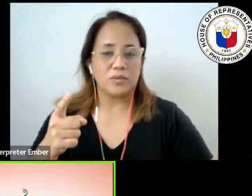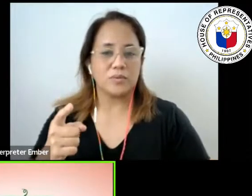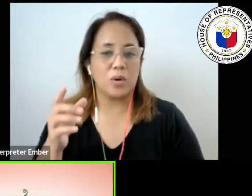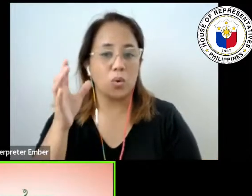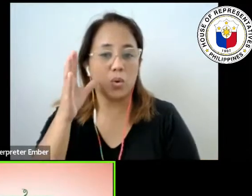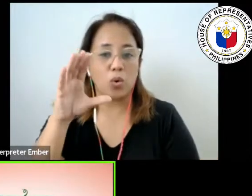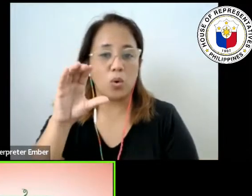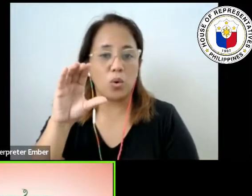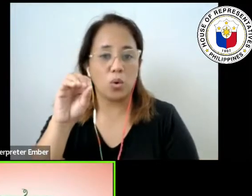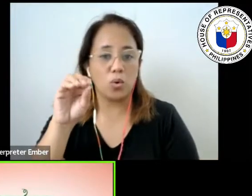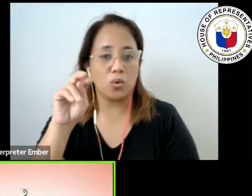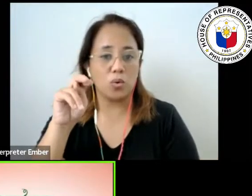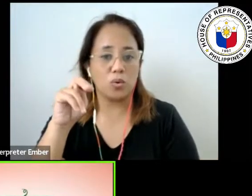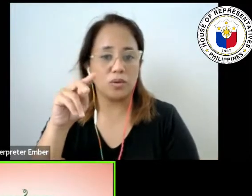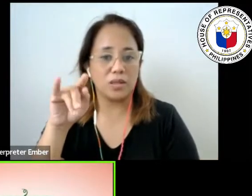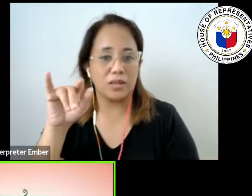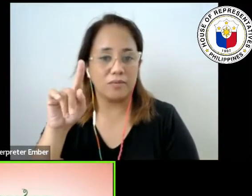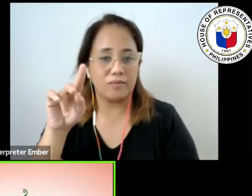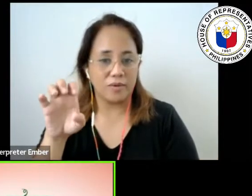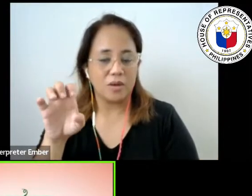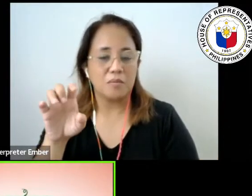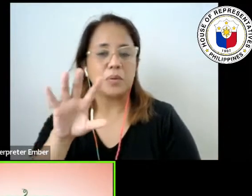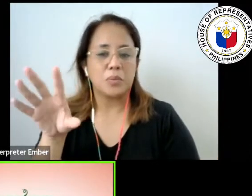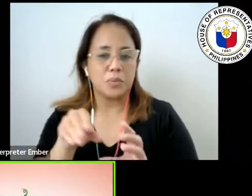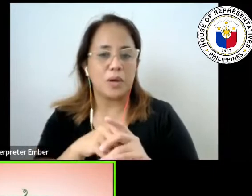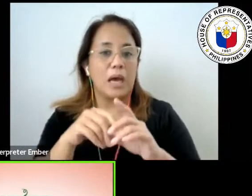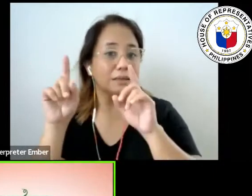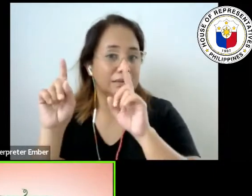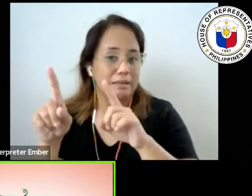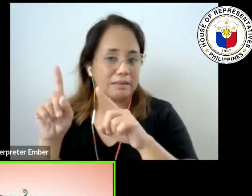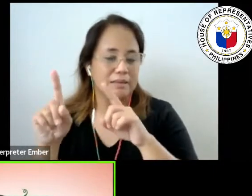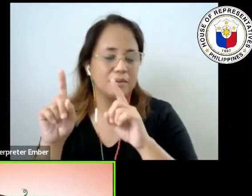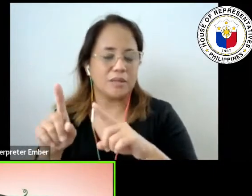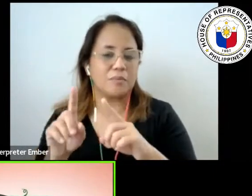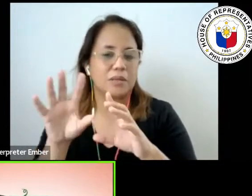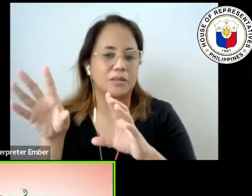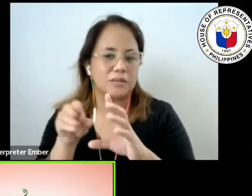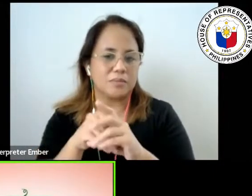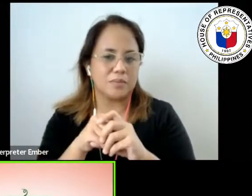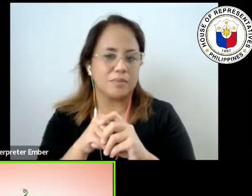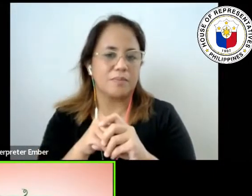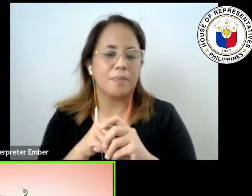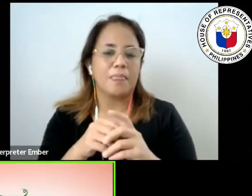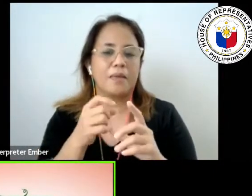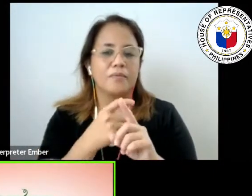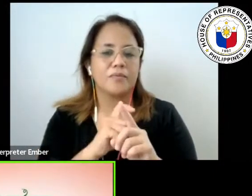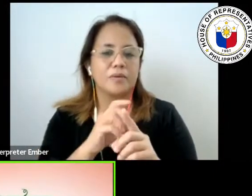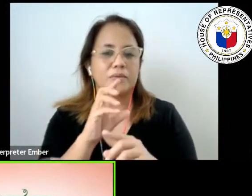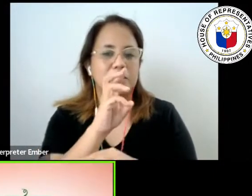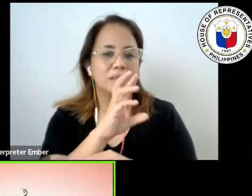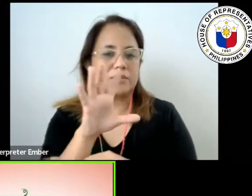cognitive level, no, pati rin po sa attendance or sa average participation rate. So from